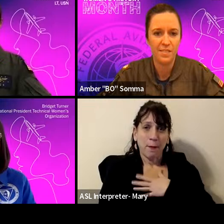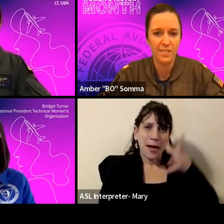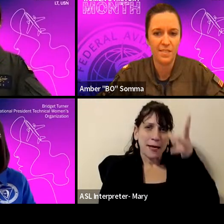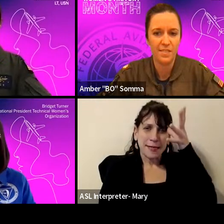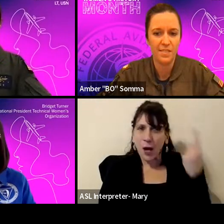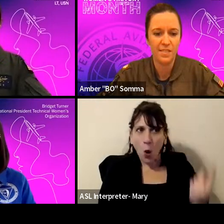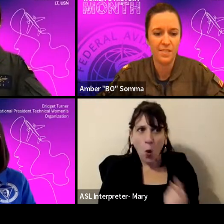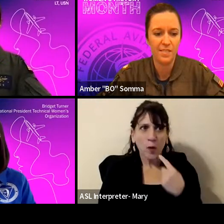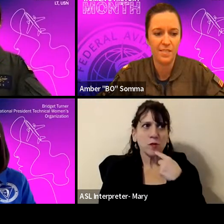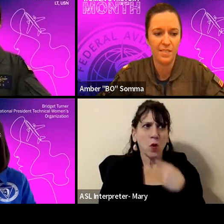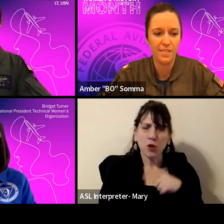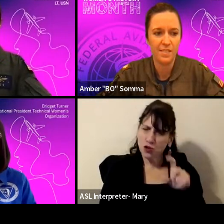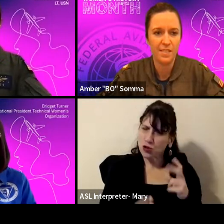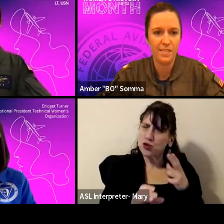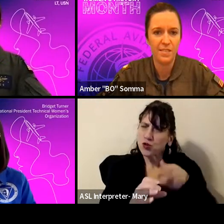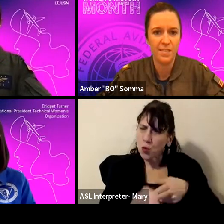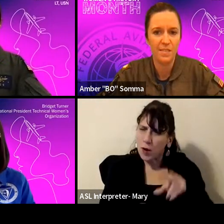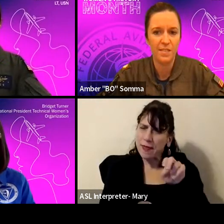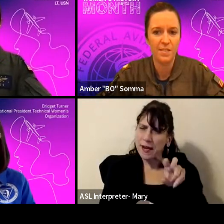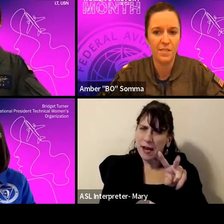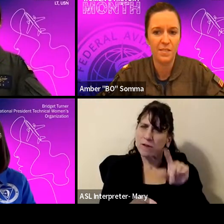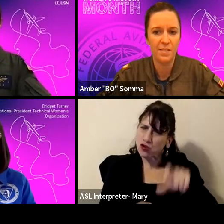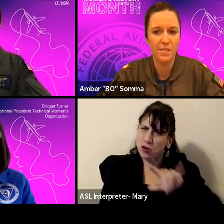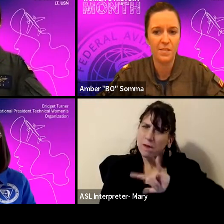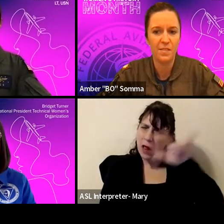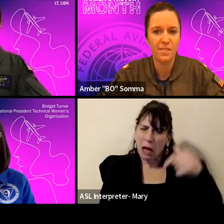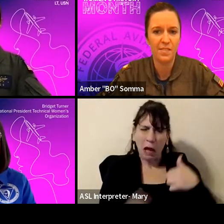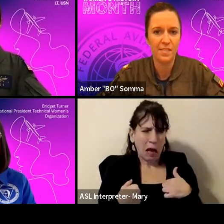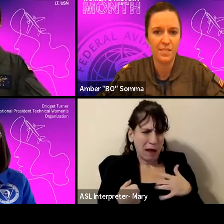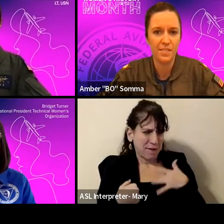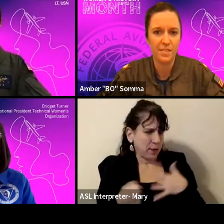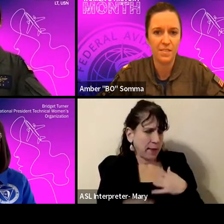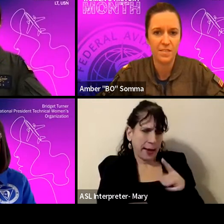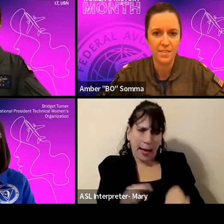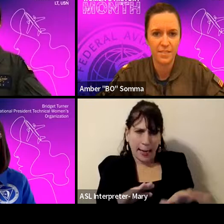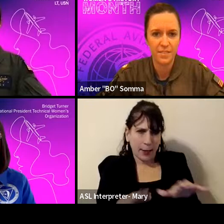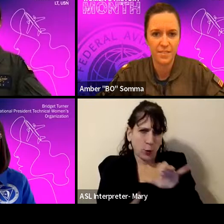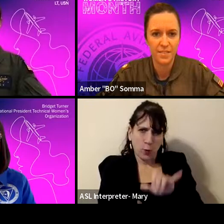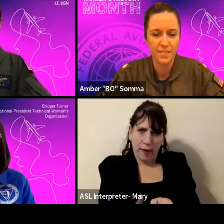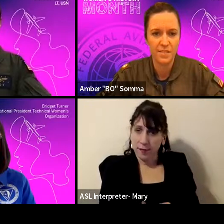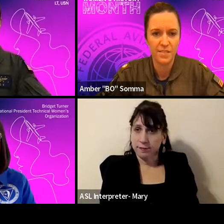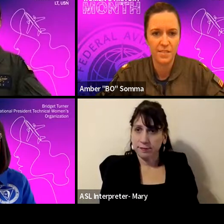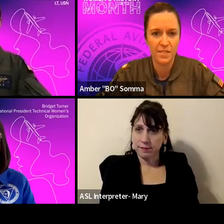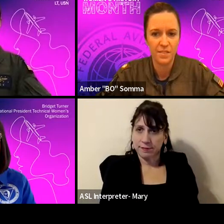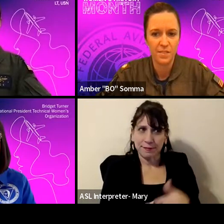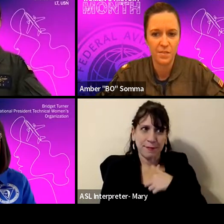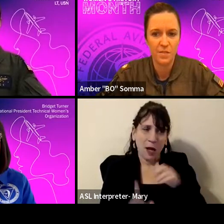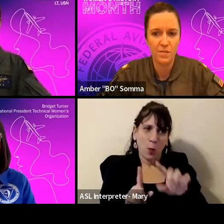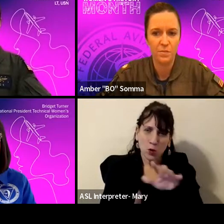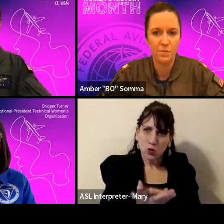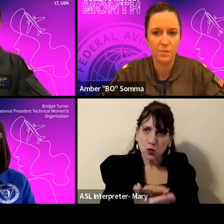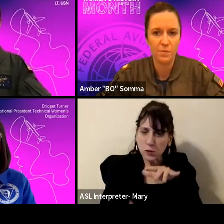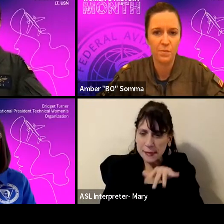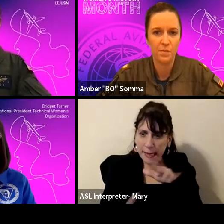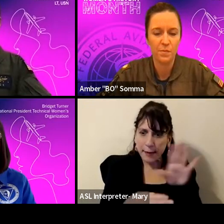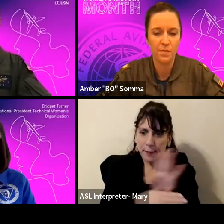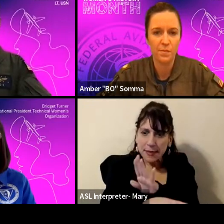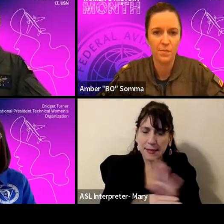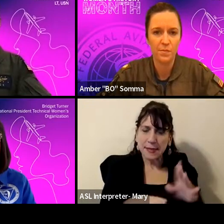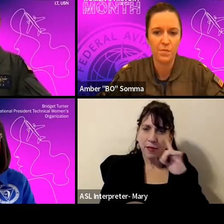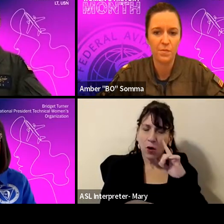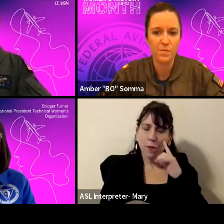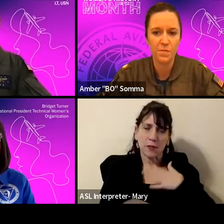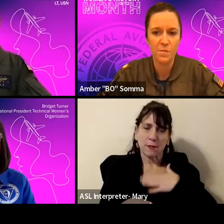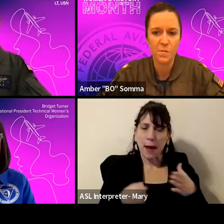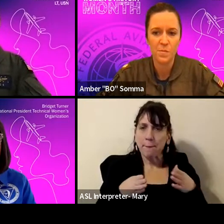always told me, you should join the Navy, you should fly, I didn't think I could do it. So I went to school, studied business, thought that was my